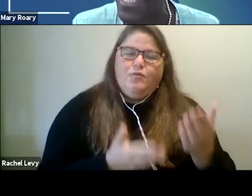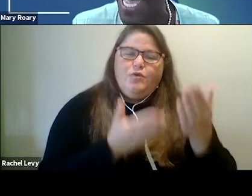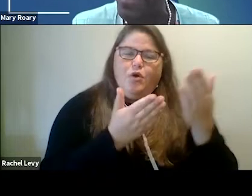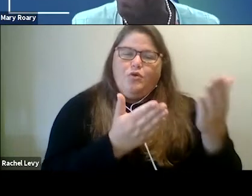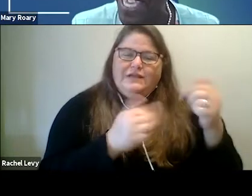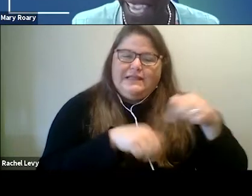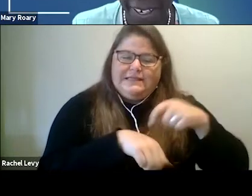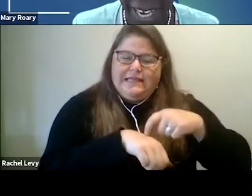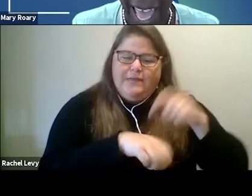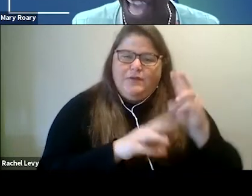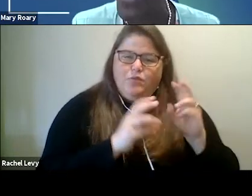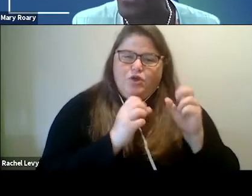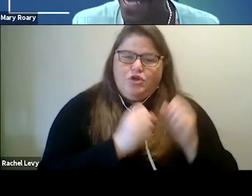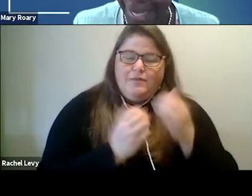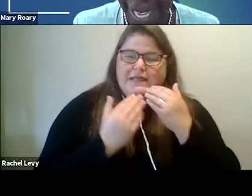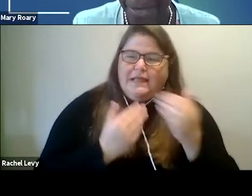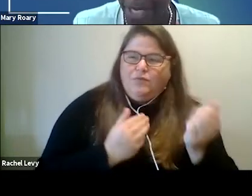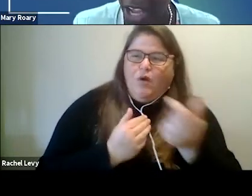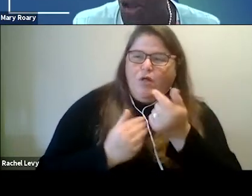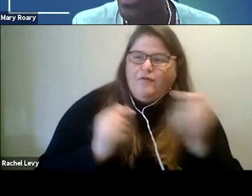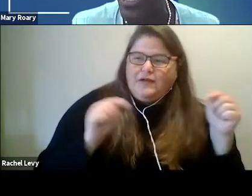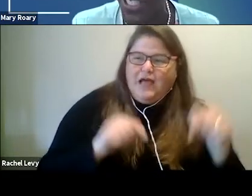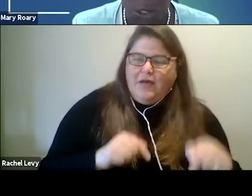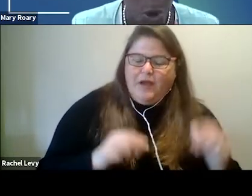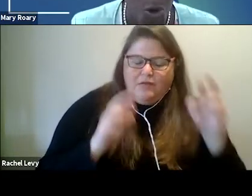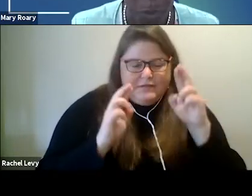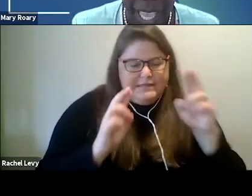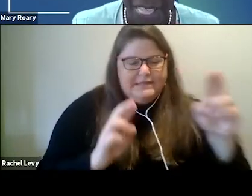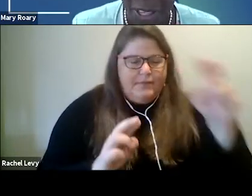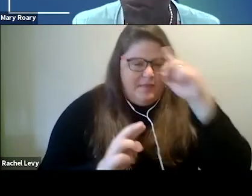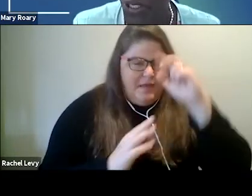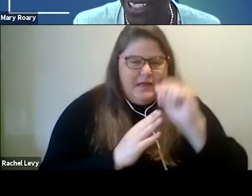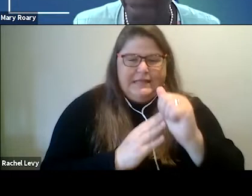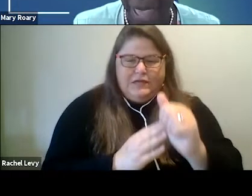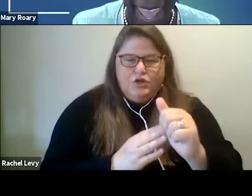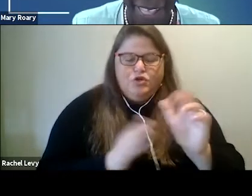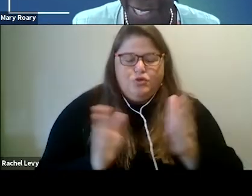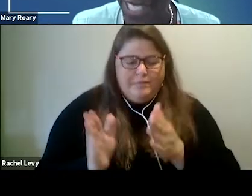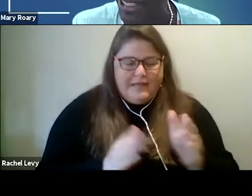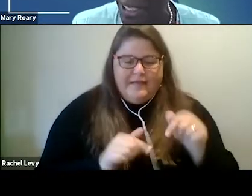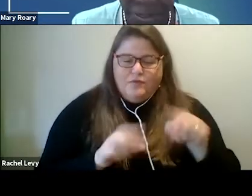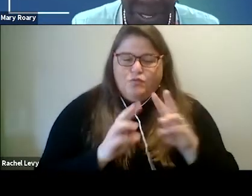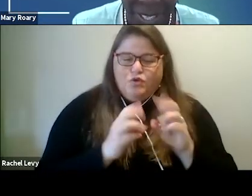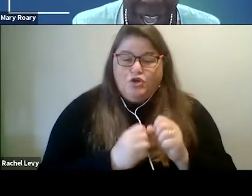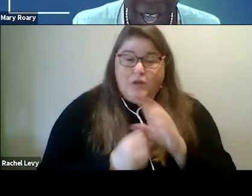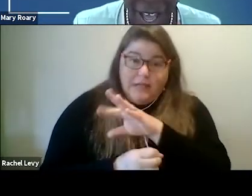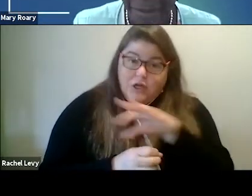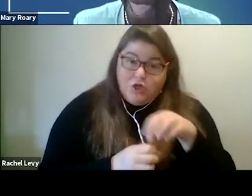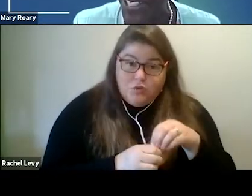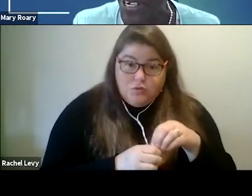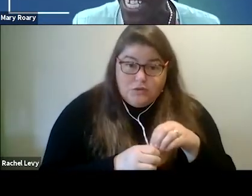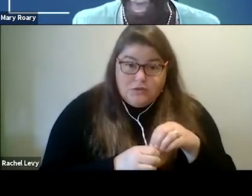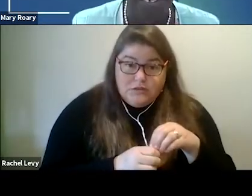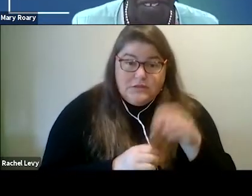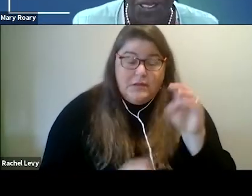making the time to be here, our esteemed thought leaders who planned this workshop, and this includes